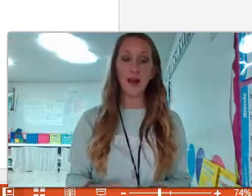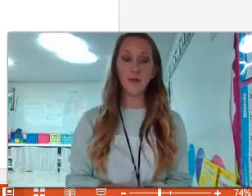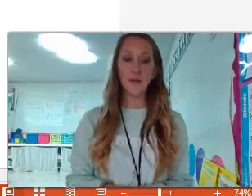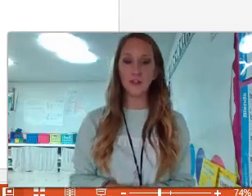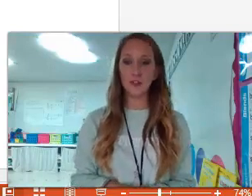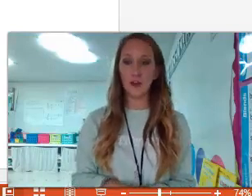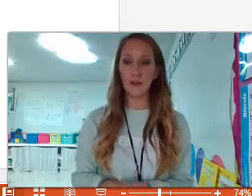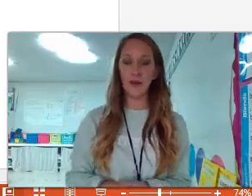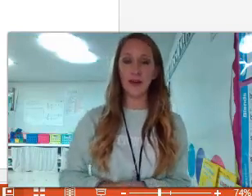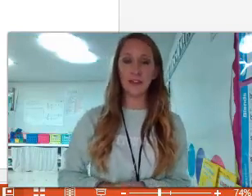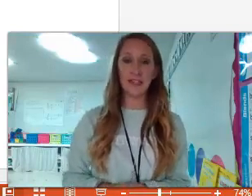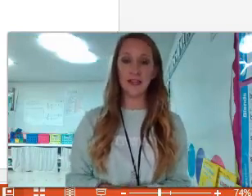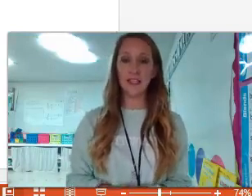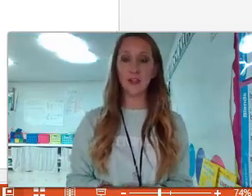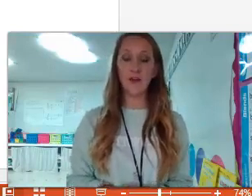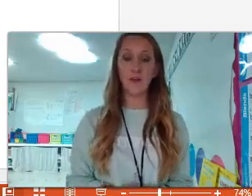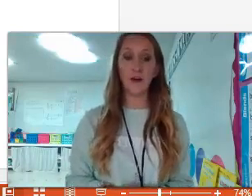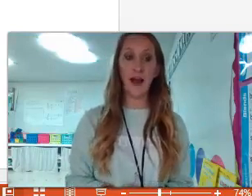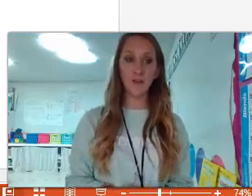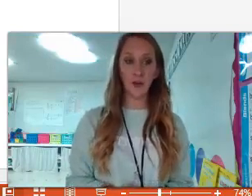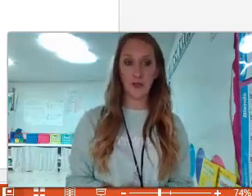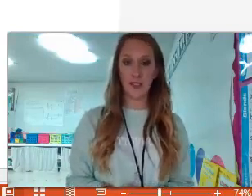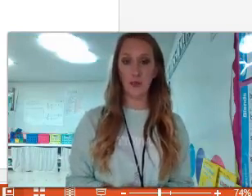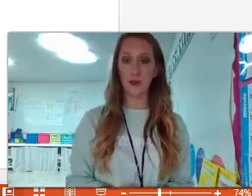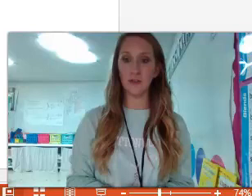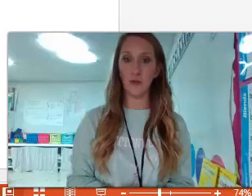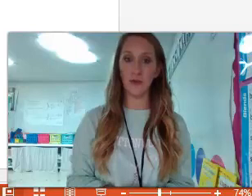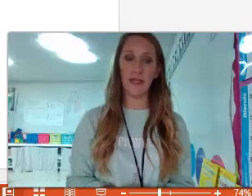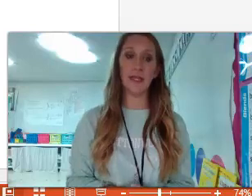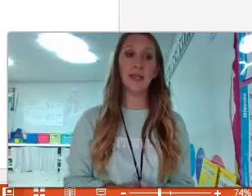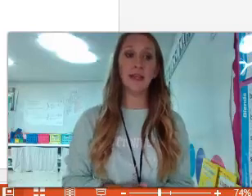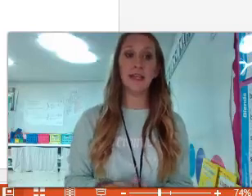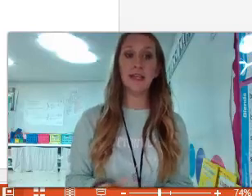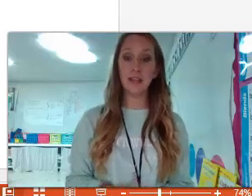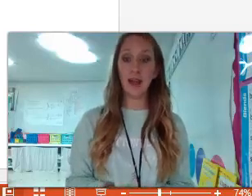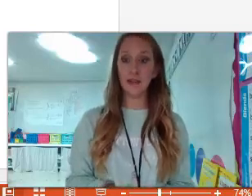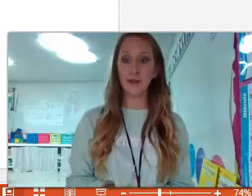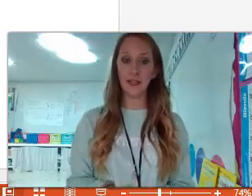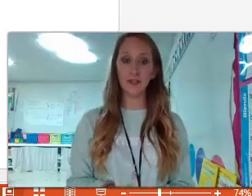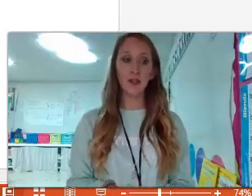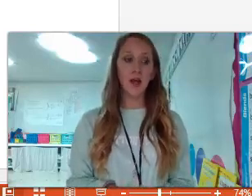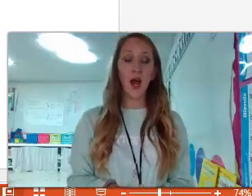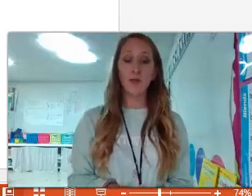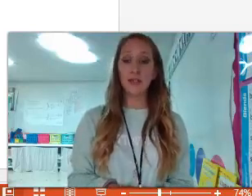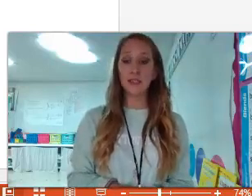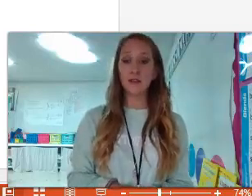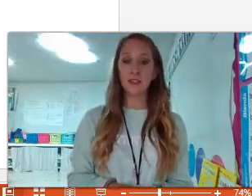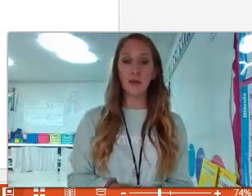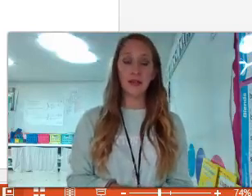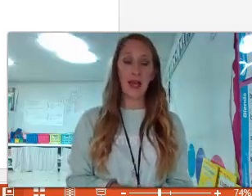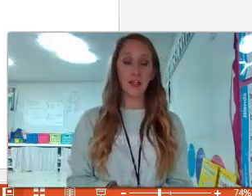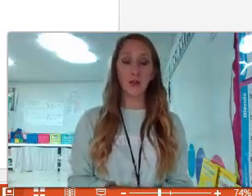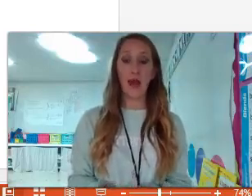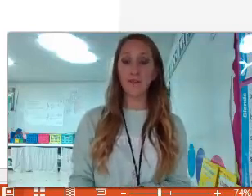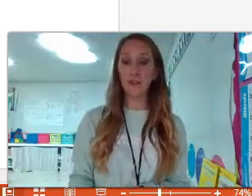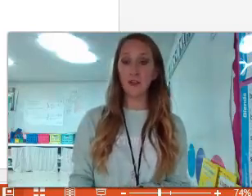Okay, I'm going to show you how to say each of our high-frequency words for the week in sign language. This is not